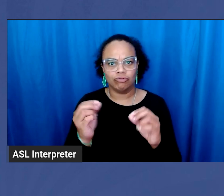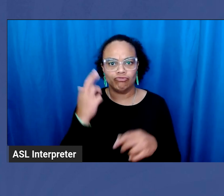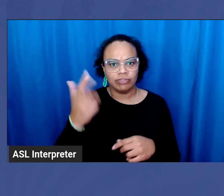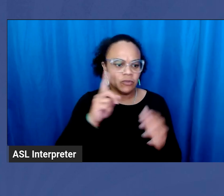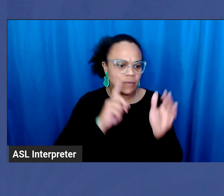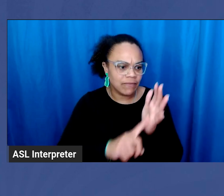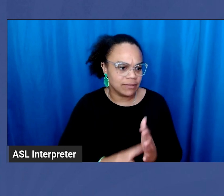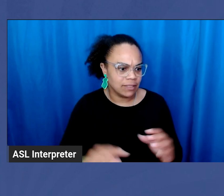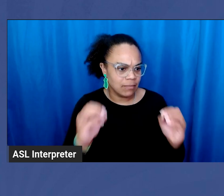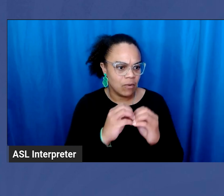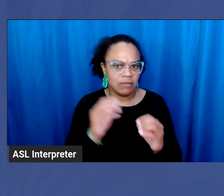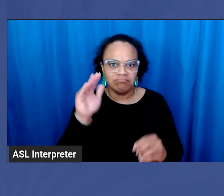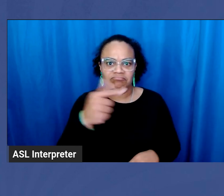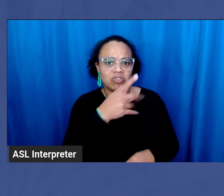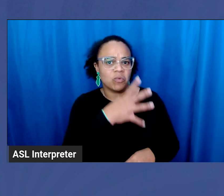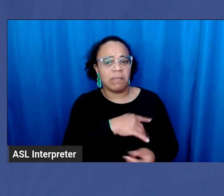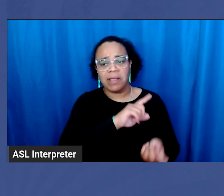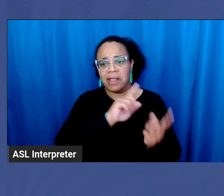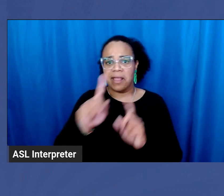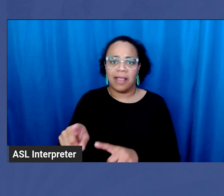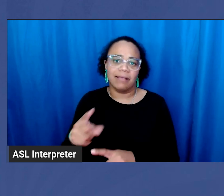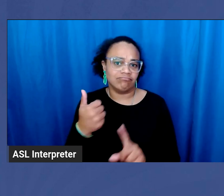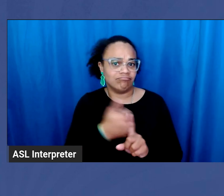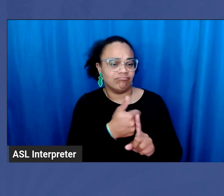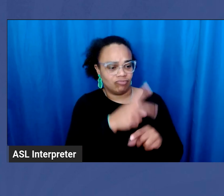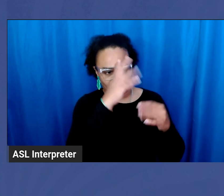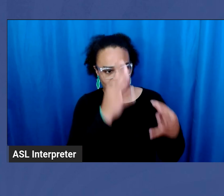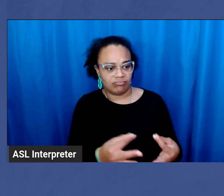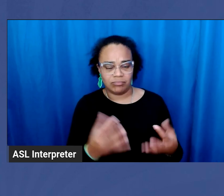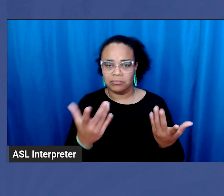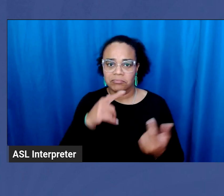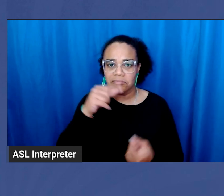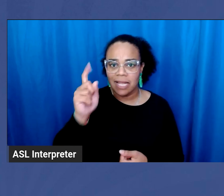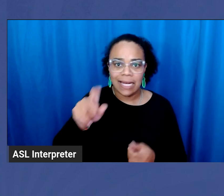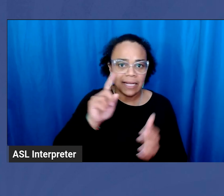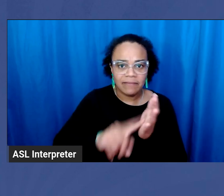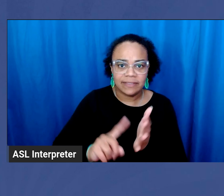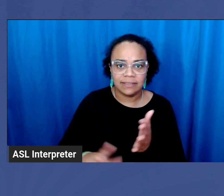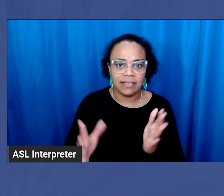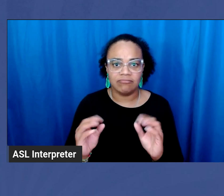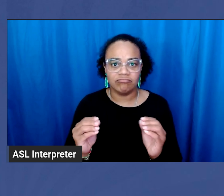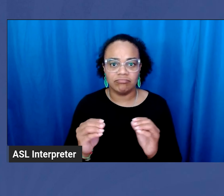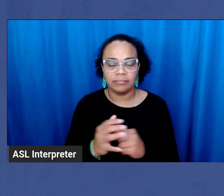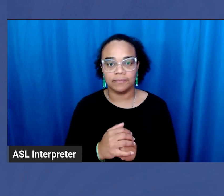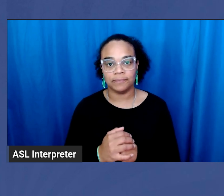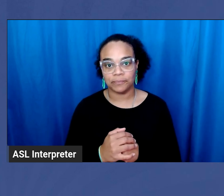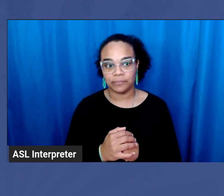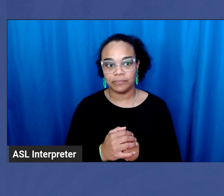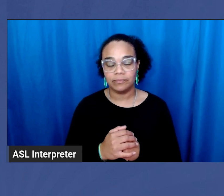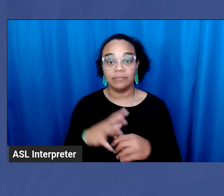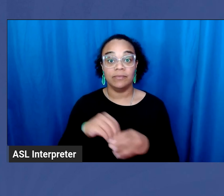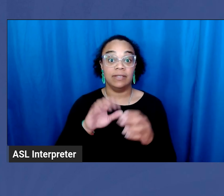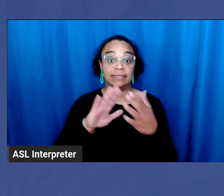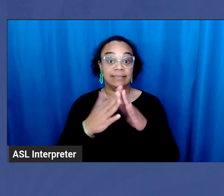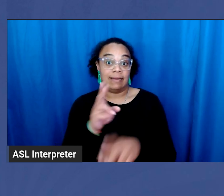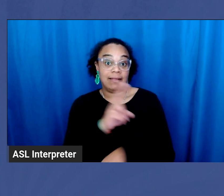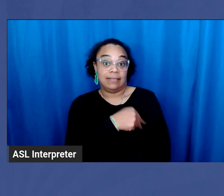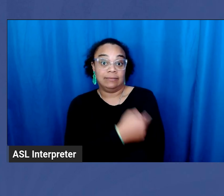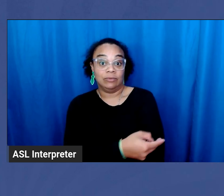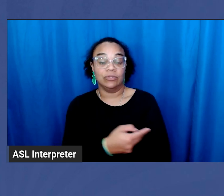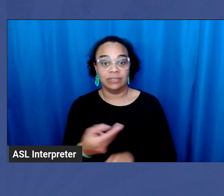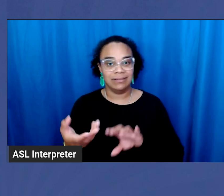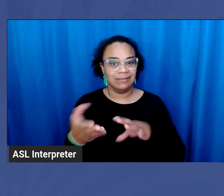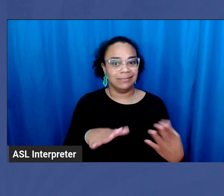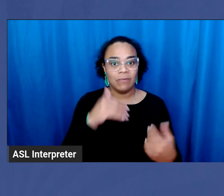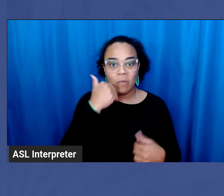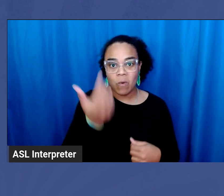She came here on her own volition. There's no need for an investigation. In the city hospitals where dead